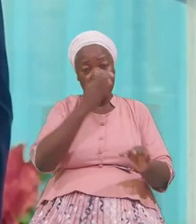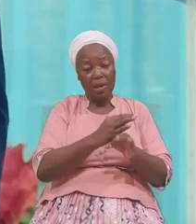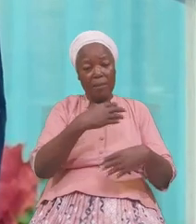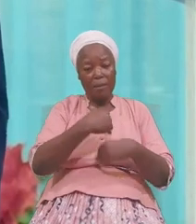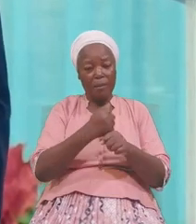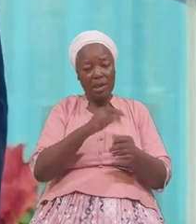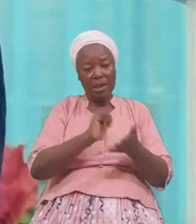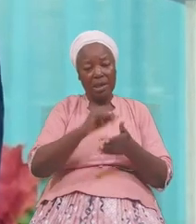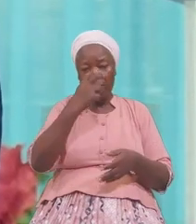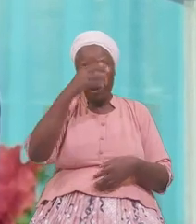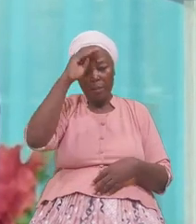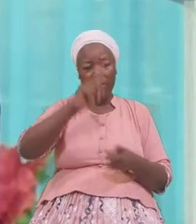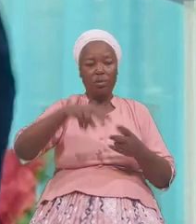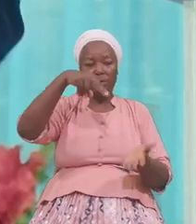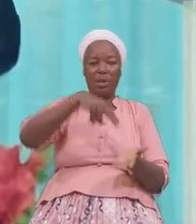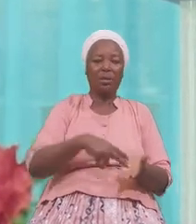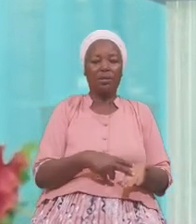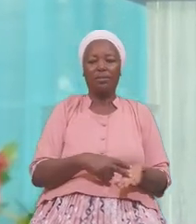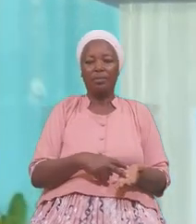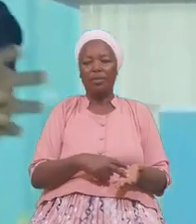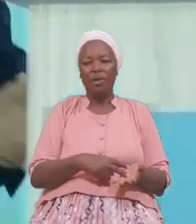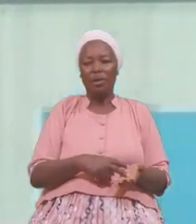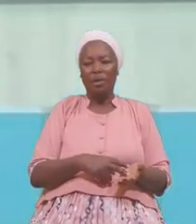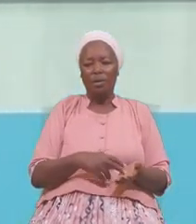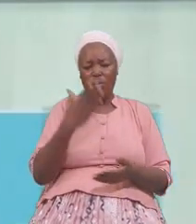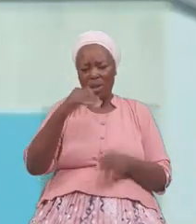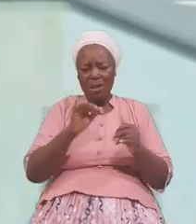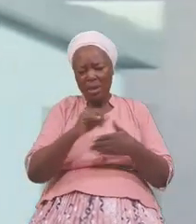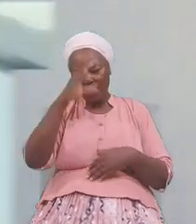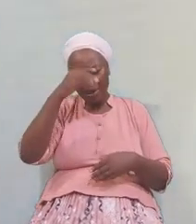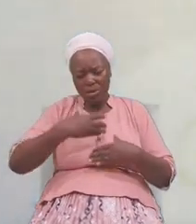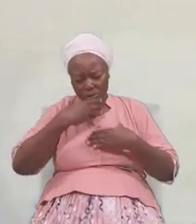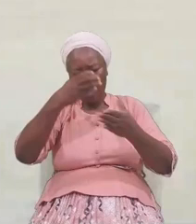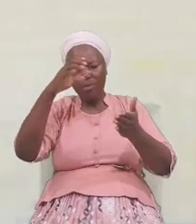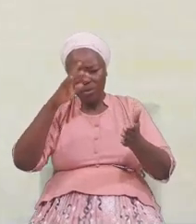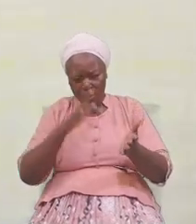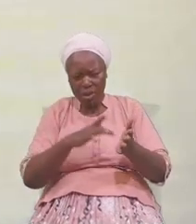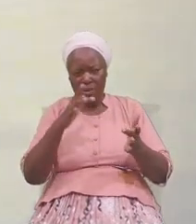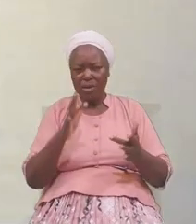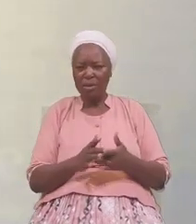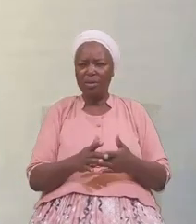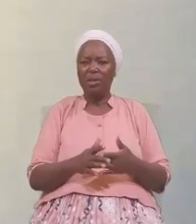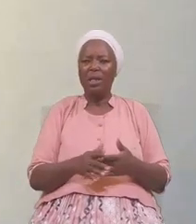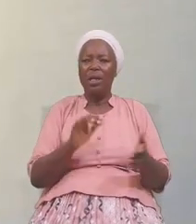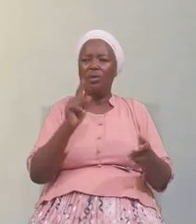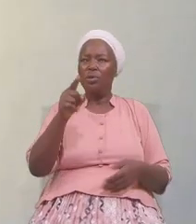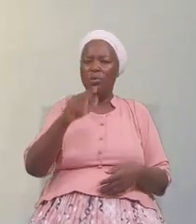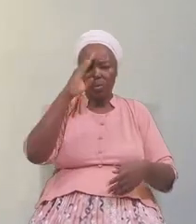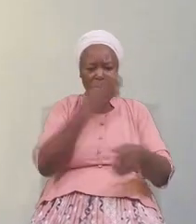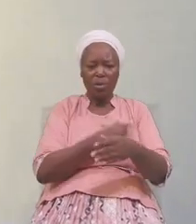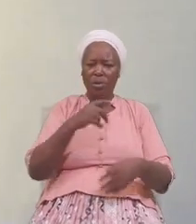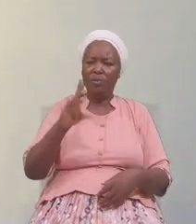to rise up. Why did that man shout, Jesus, that son of